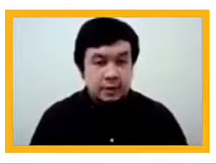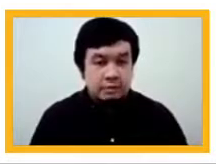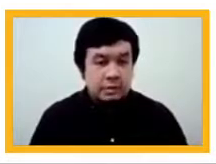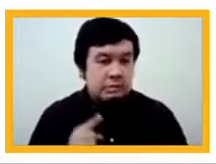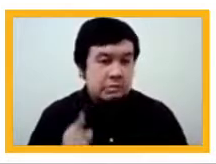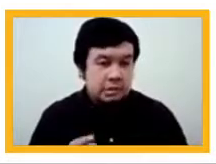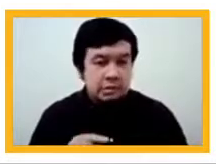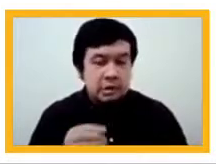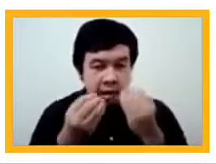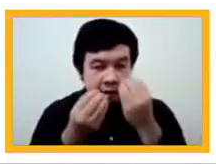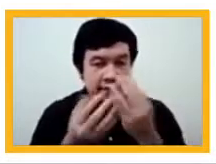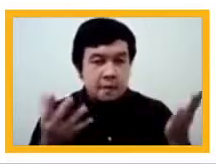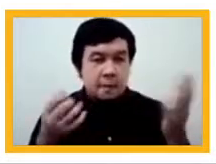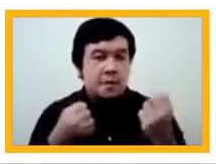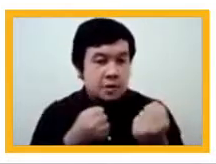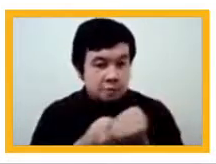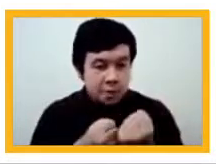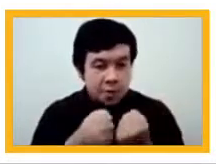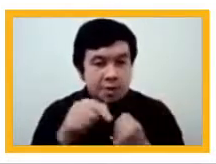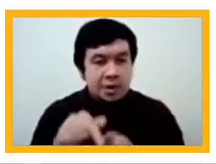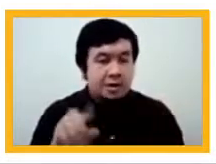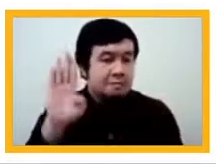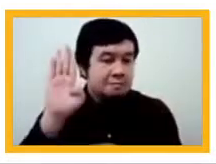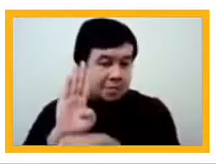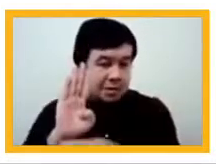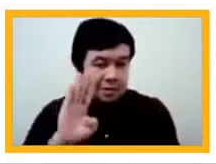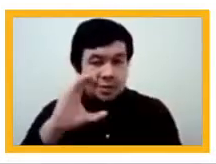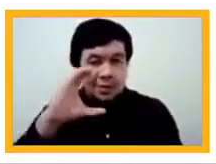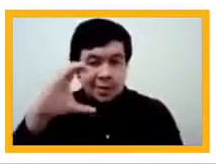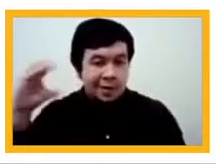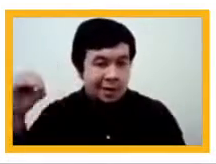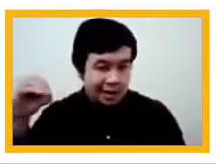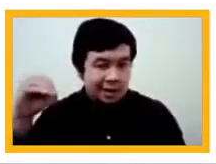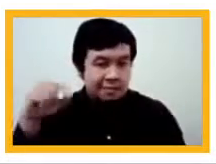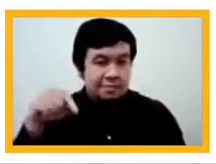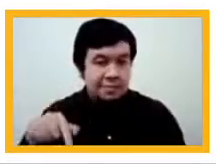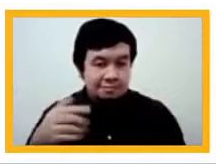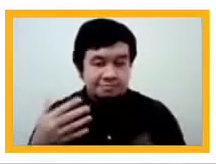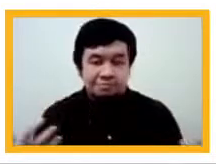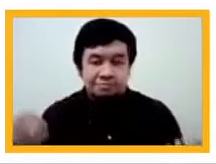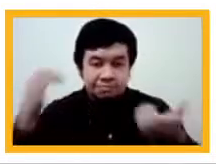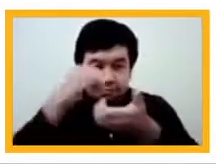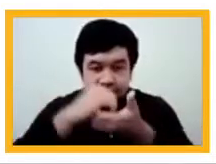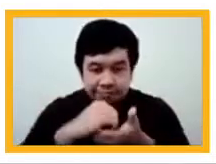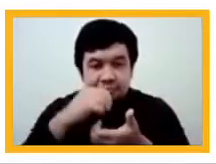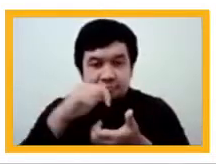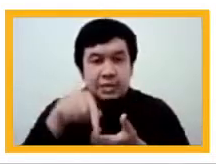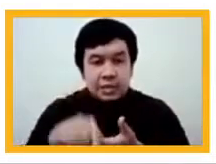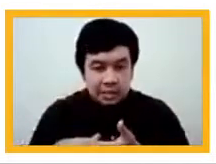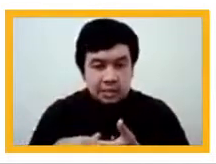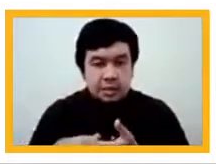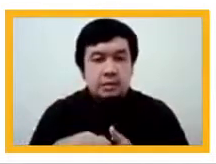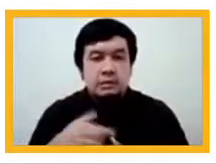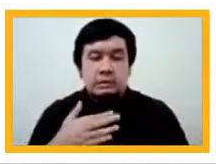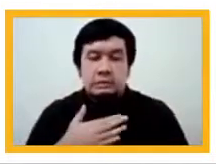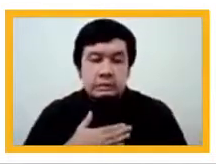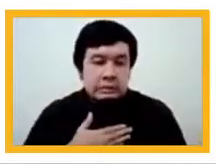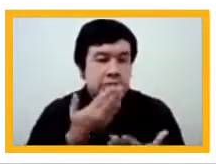This is the first time I'm proposing this, and I would love to hear your opinions. Thank you very